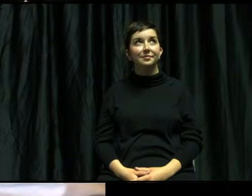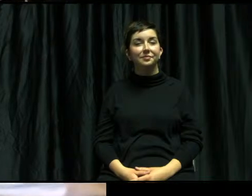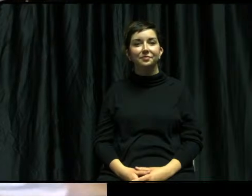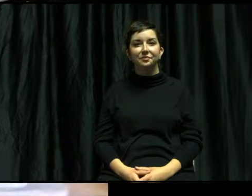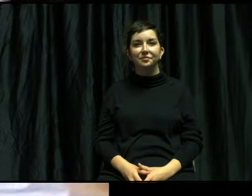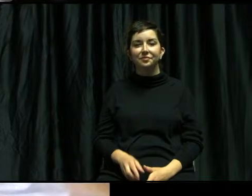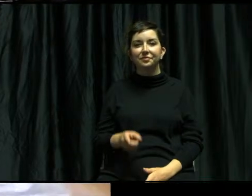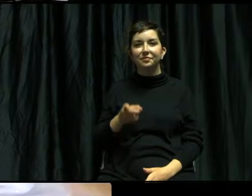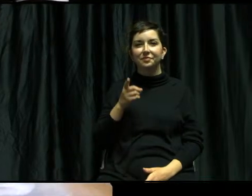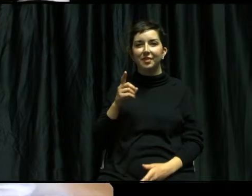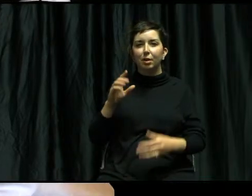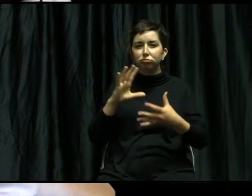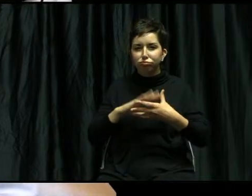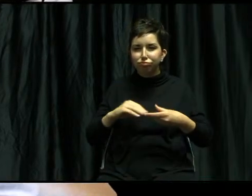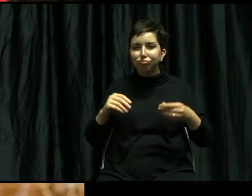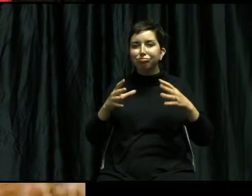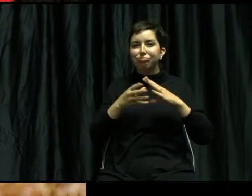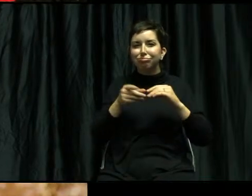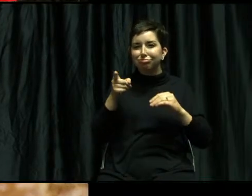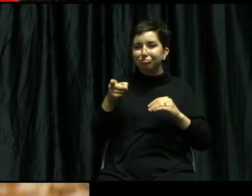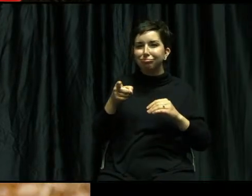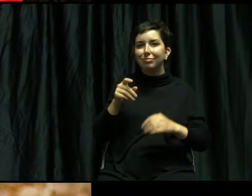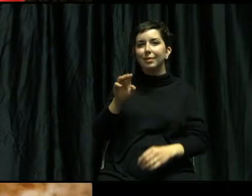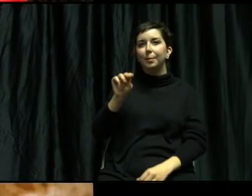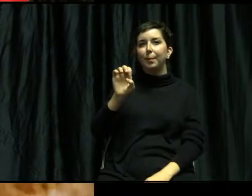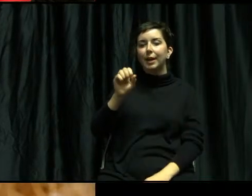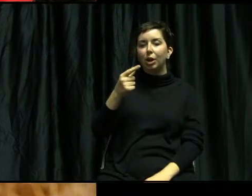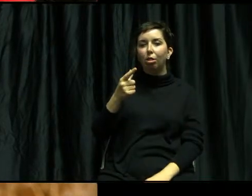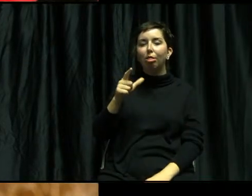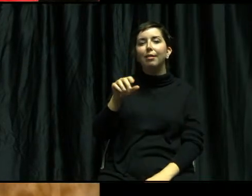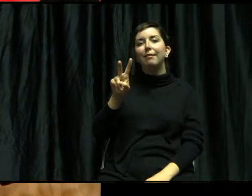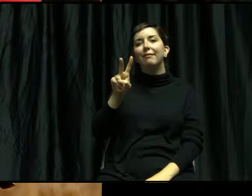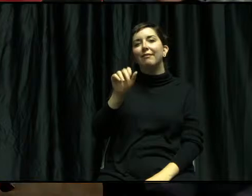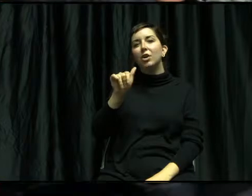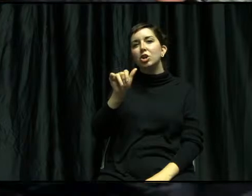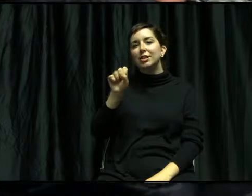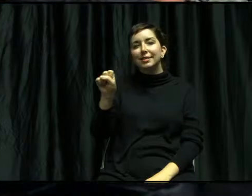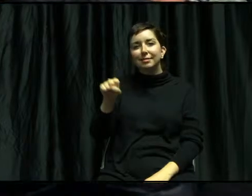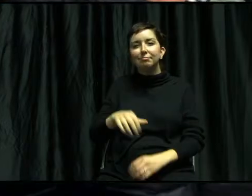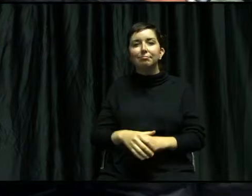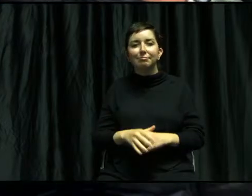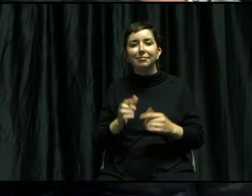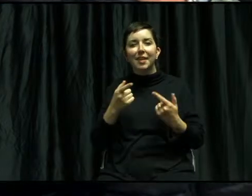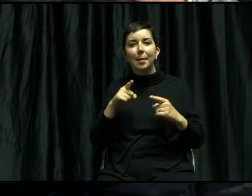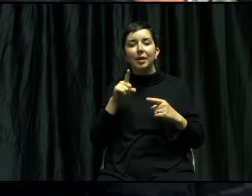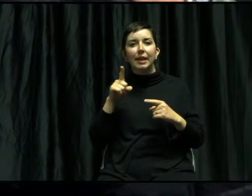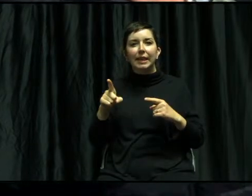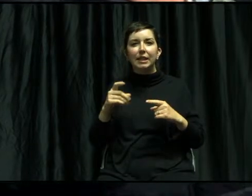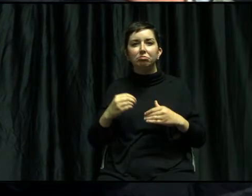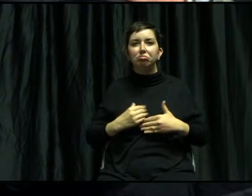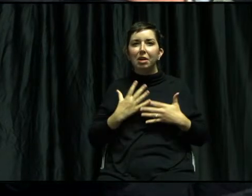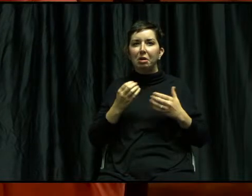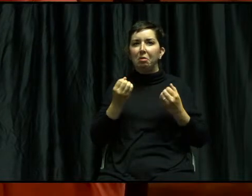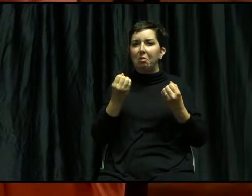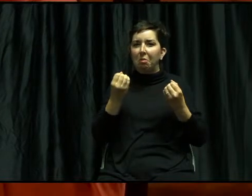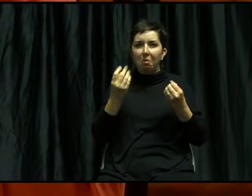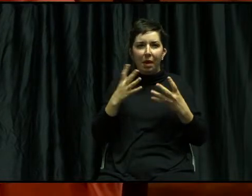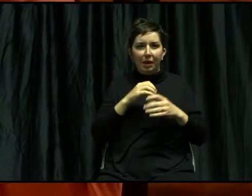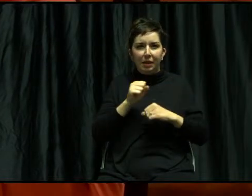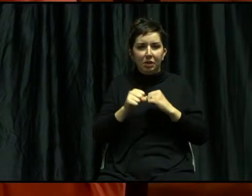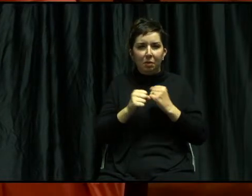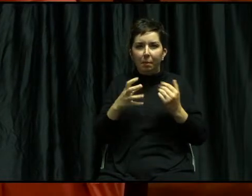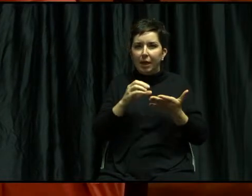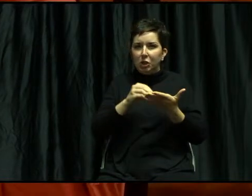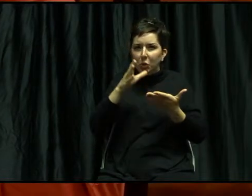Quintessential storyteller Michael Voss is a master of the mountain and classroom, inspiring decades of English students. My